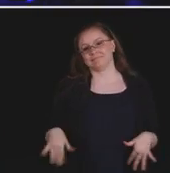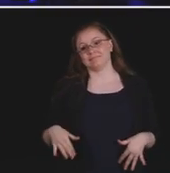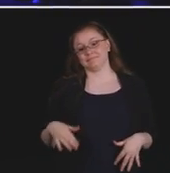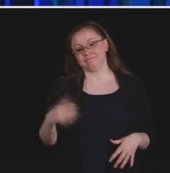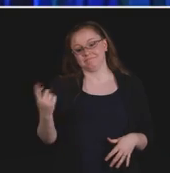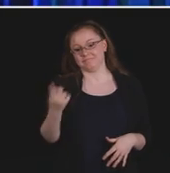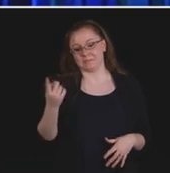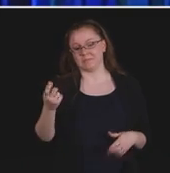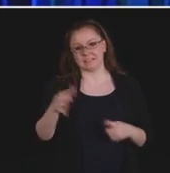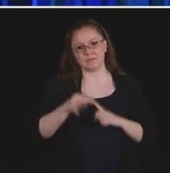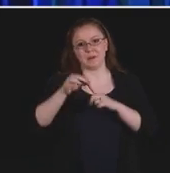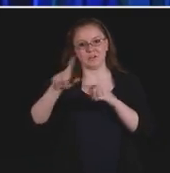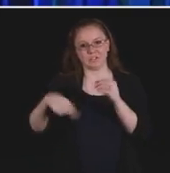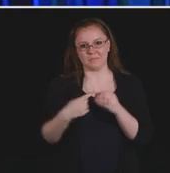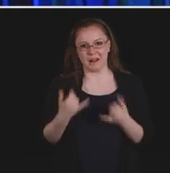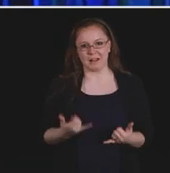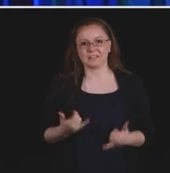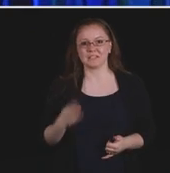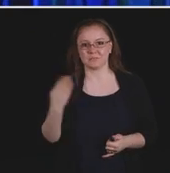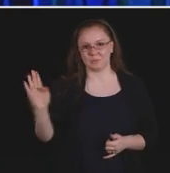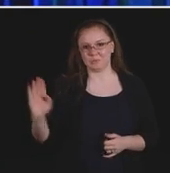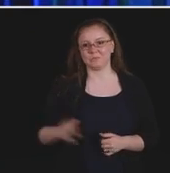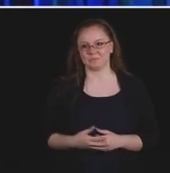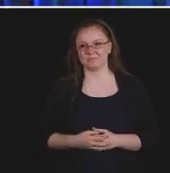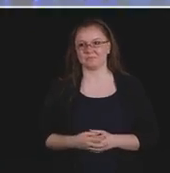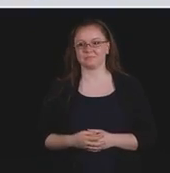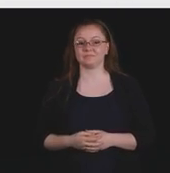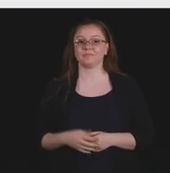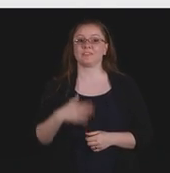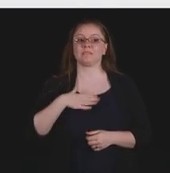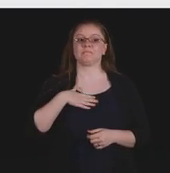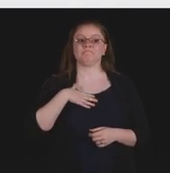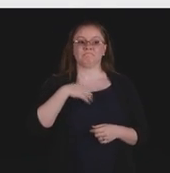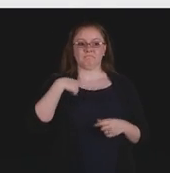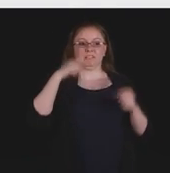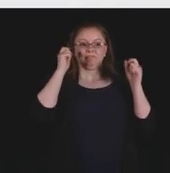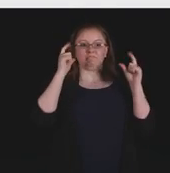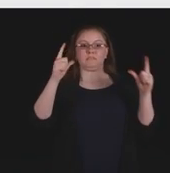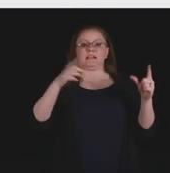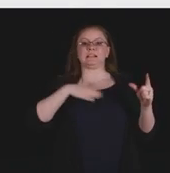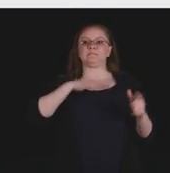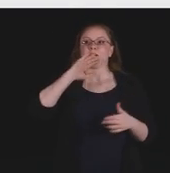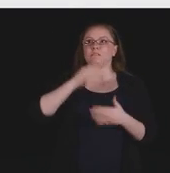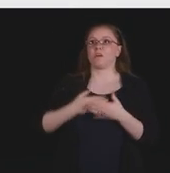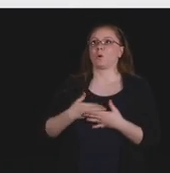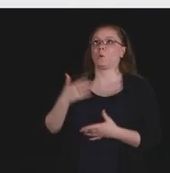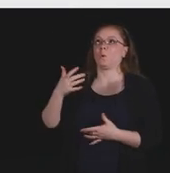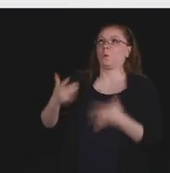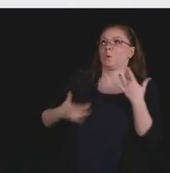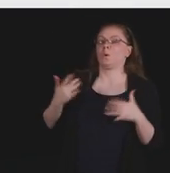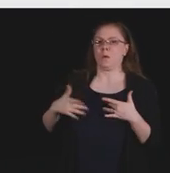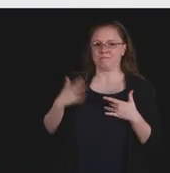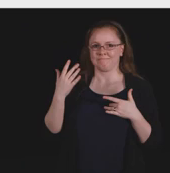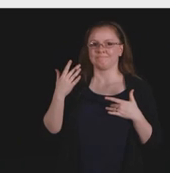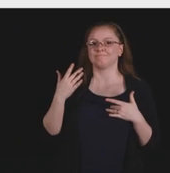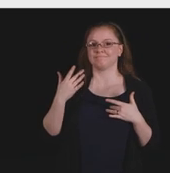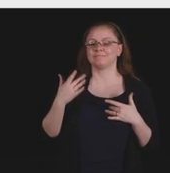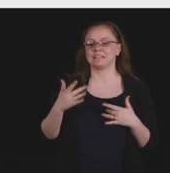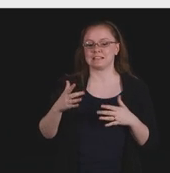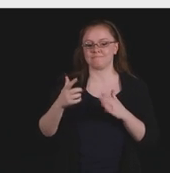And finally, to my surprise, and my daughter's excitement, our discovery came in